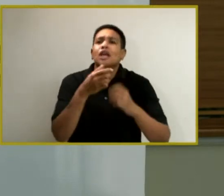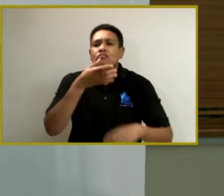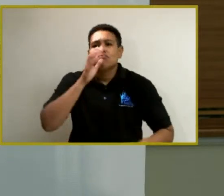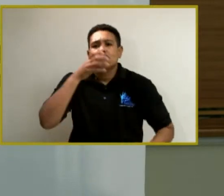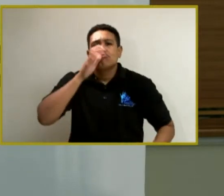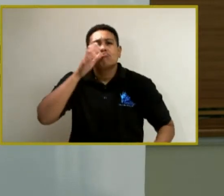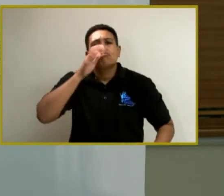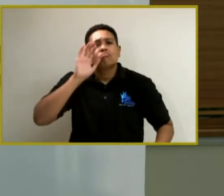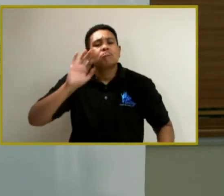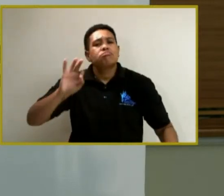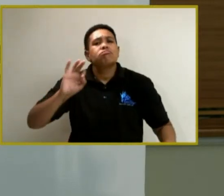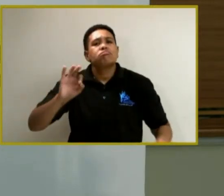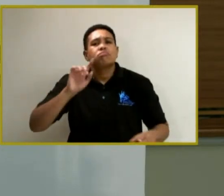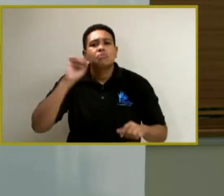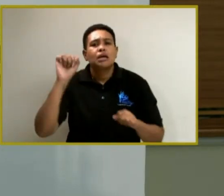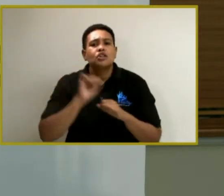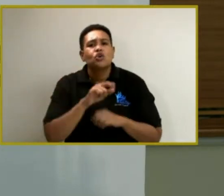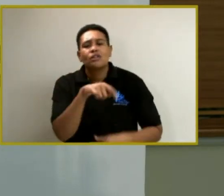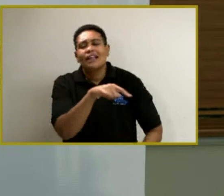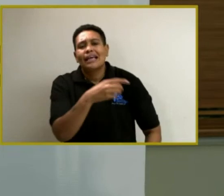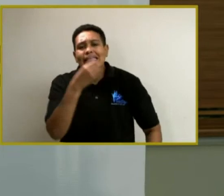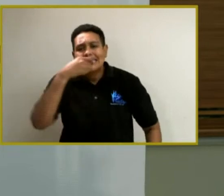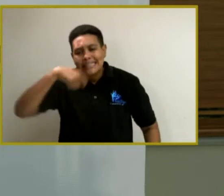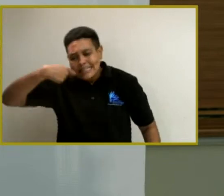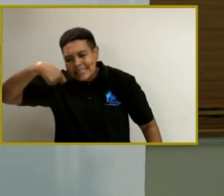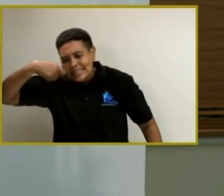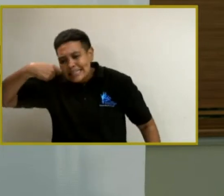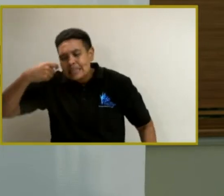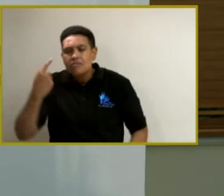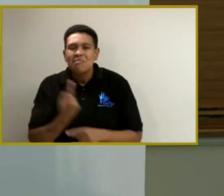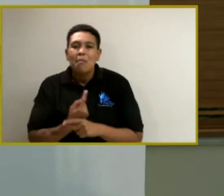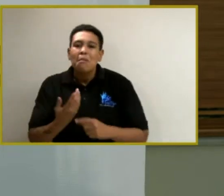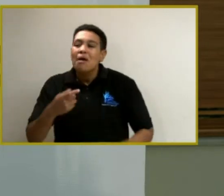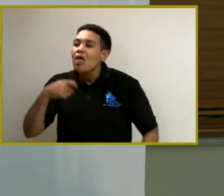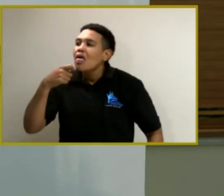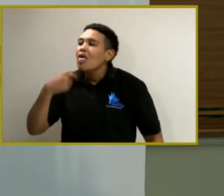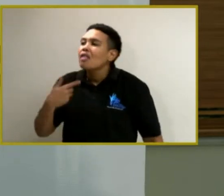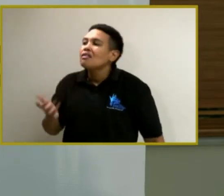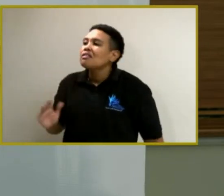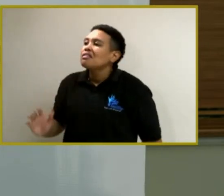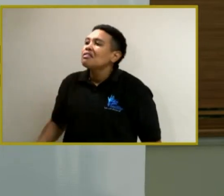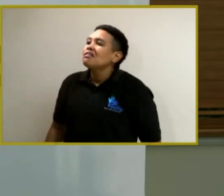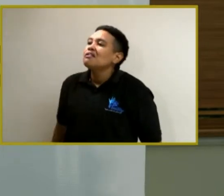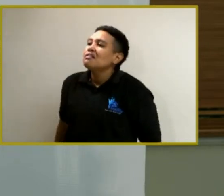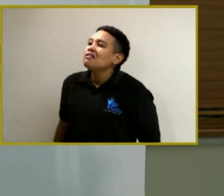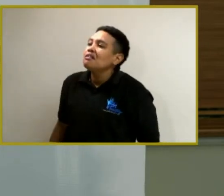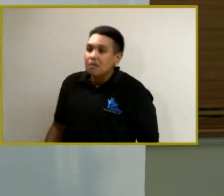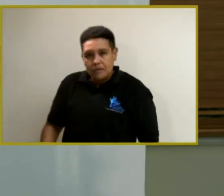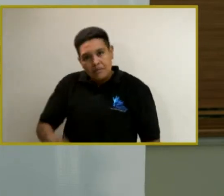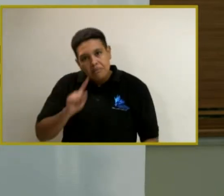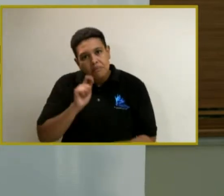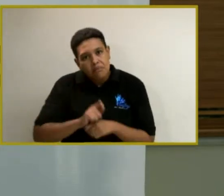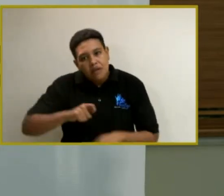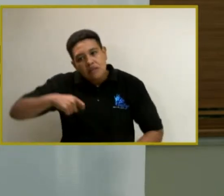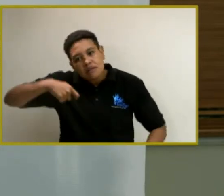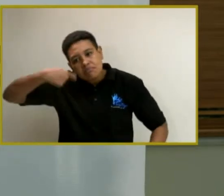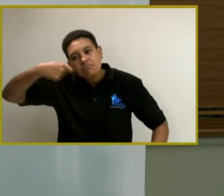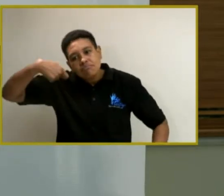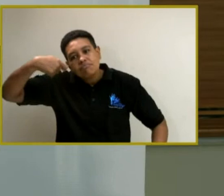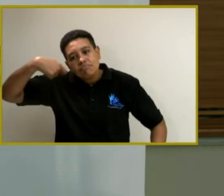hydration, they ensure that they are eating even though the appetite is decreased. Many persons will take